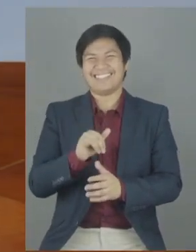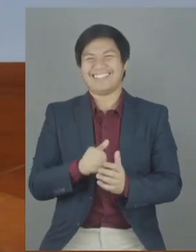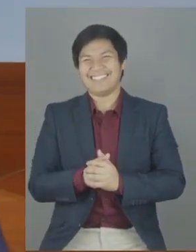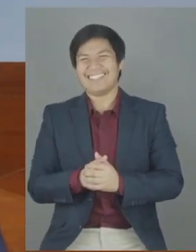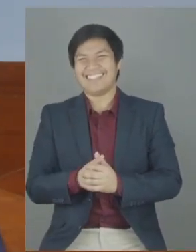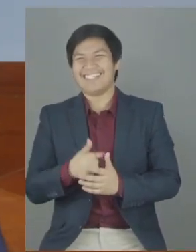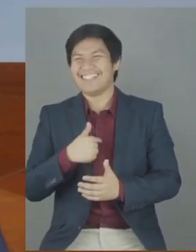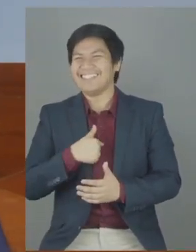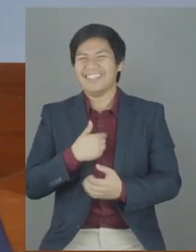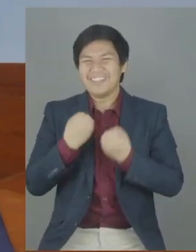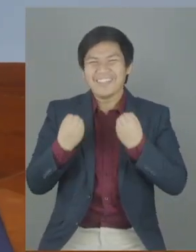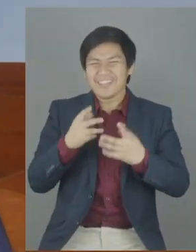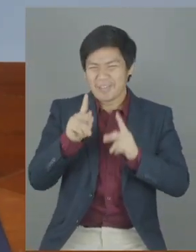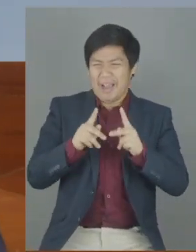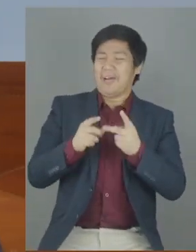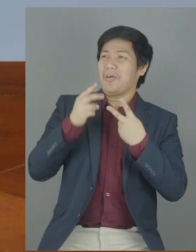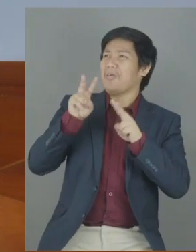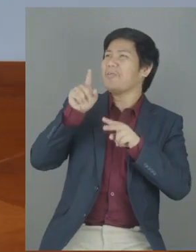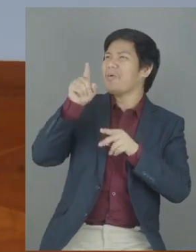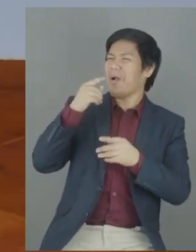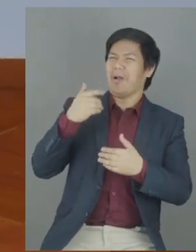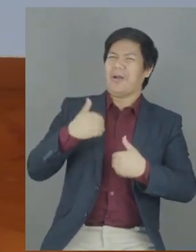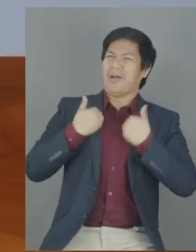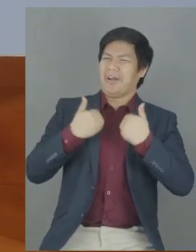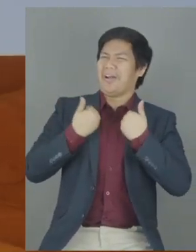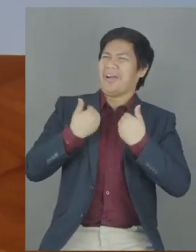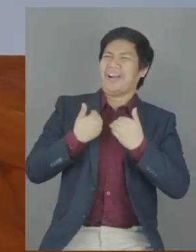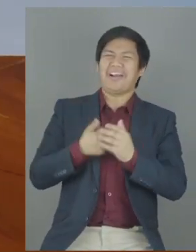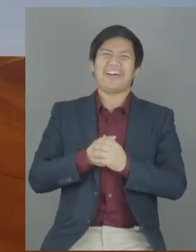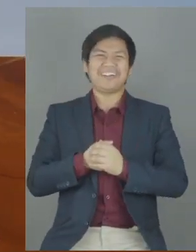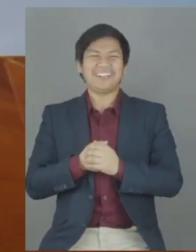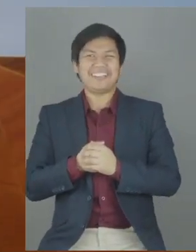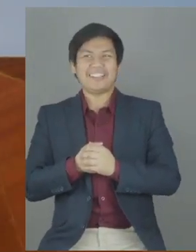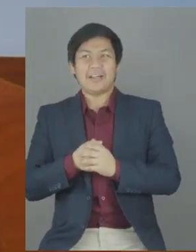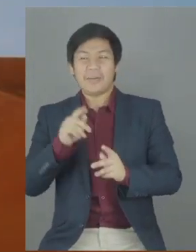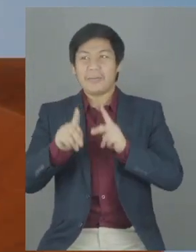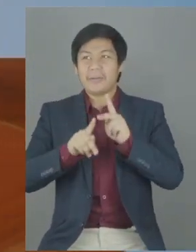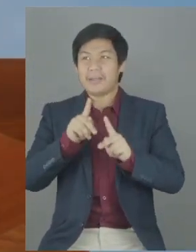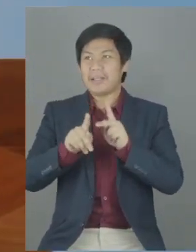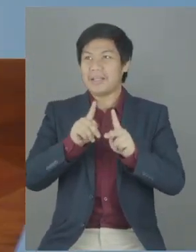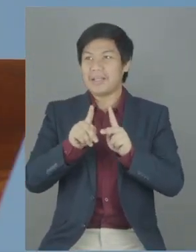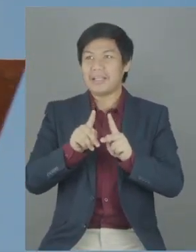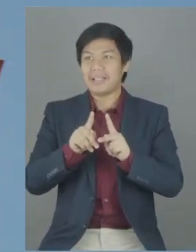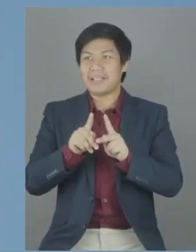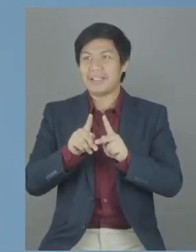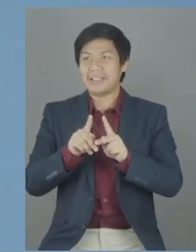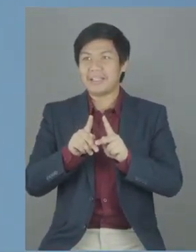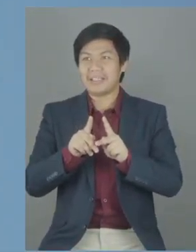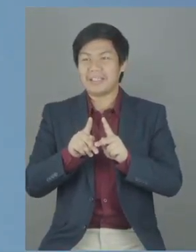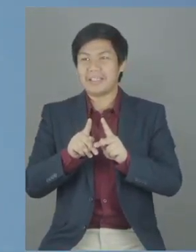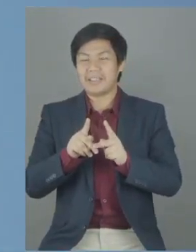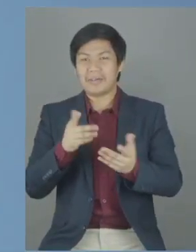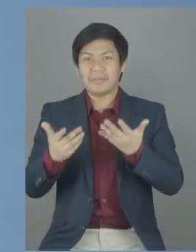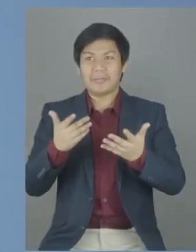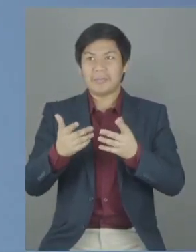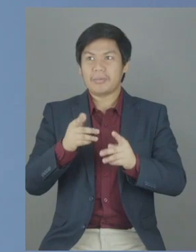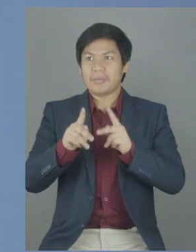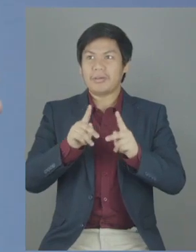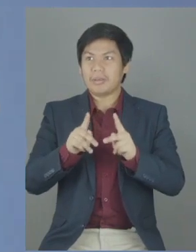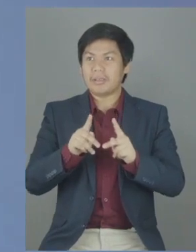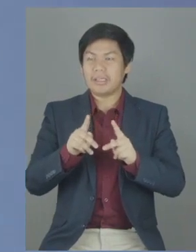I get that a lot, don't worry. When I wed people, the event organizers would put